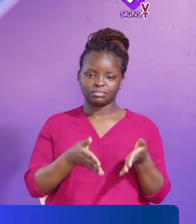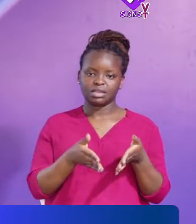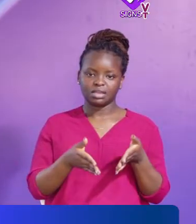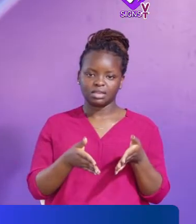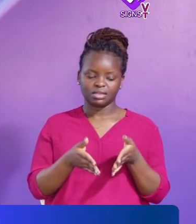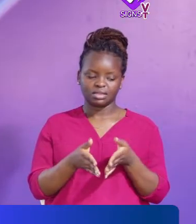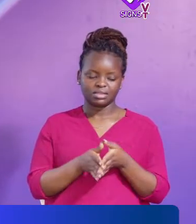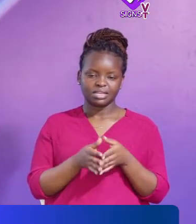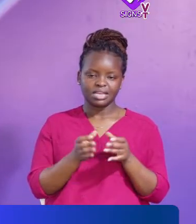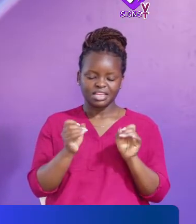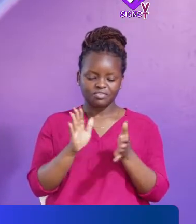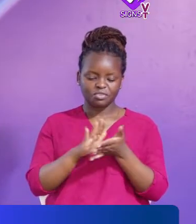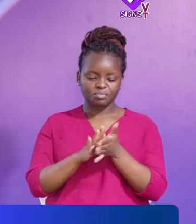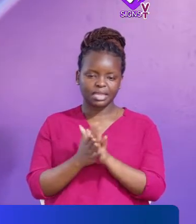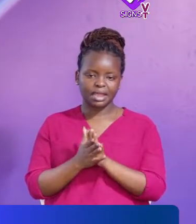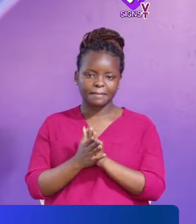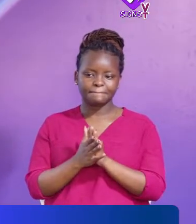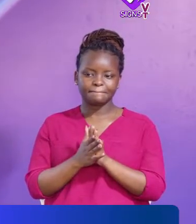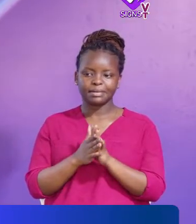them?